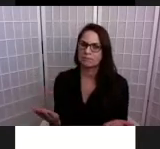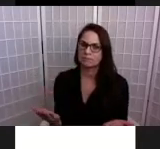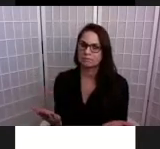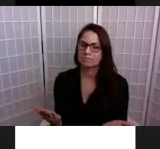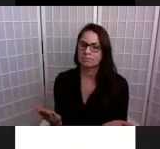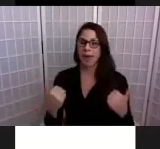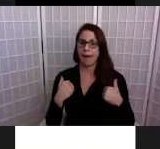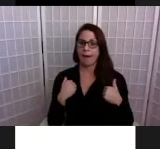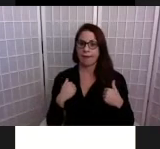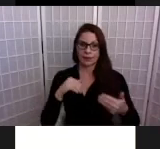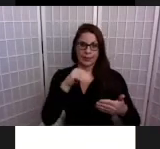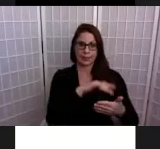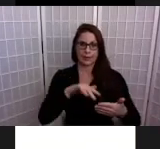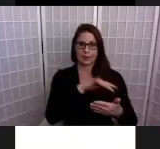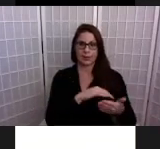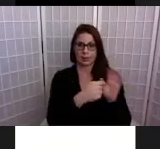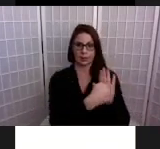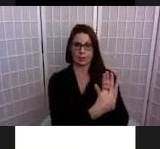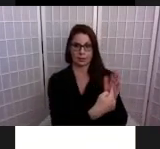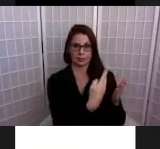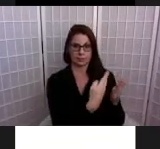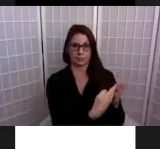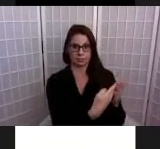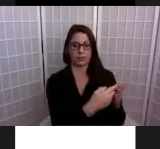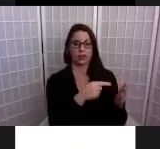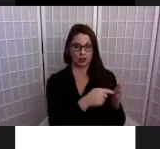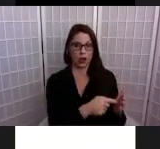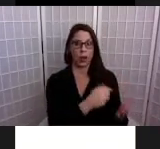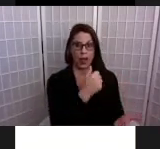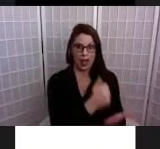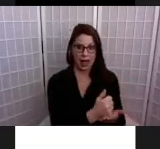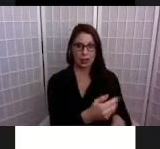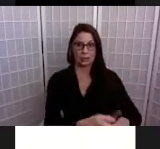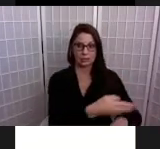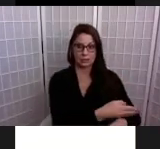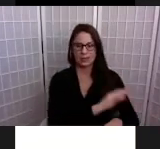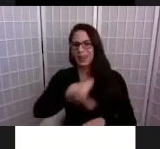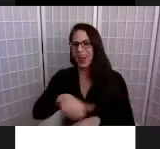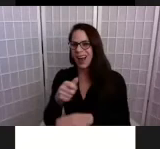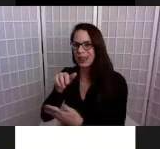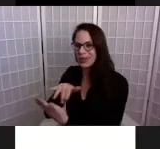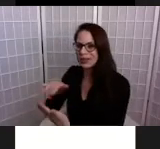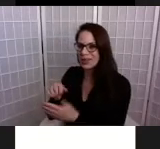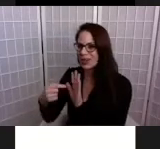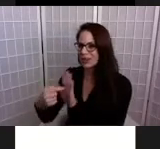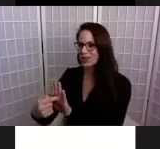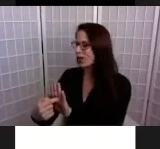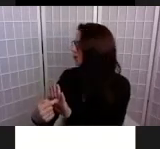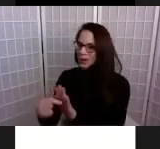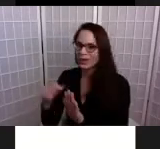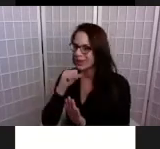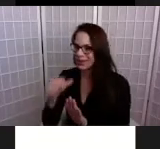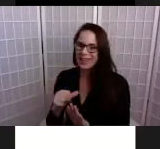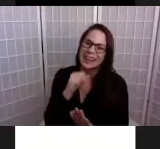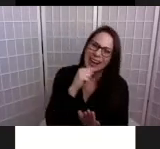studies that show that it can help, and other studies show that it doesn't. And there aren't a lot of good studies in the hand. There's some